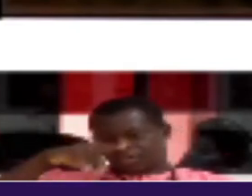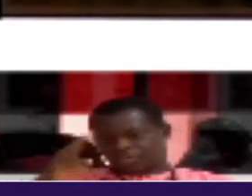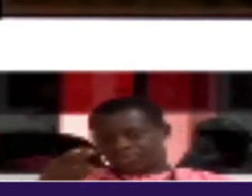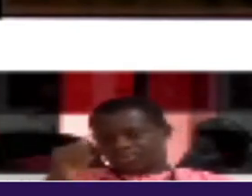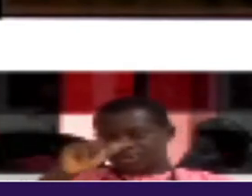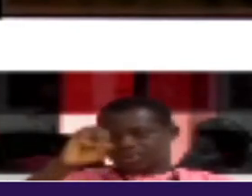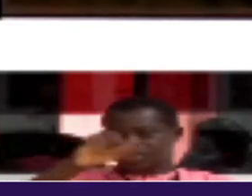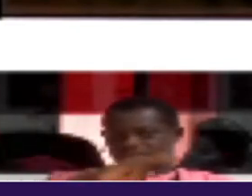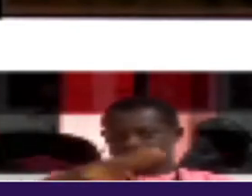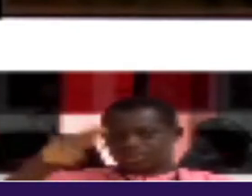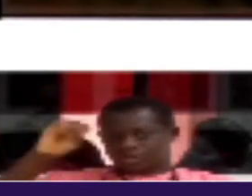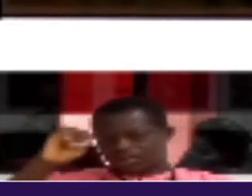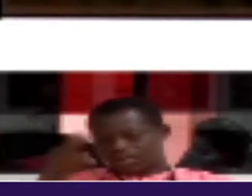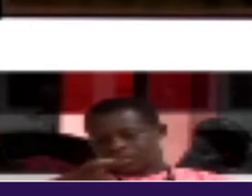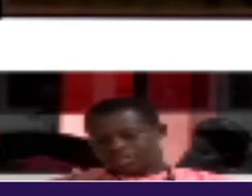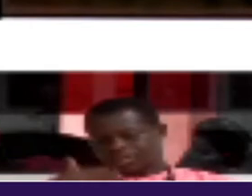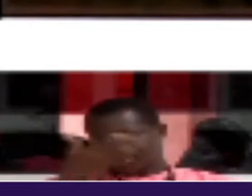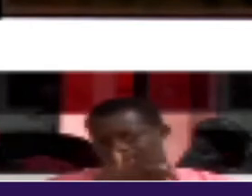Fansu Nyabali with